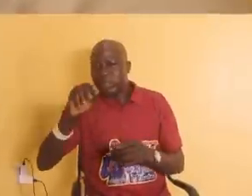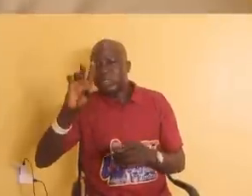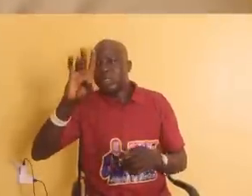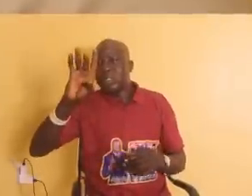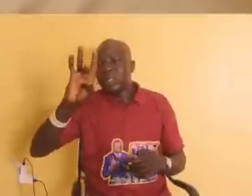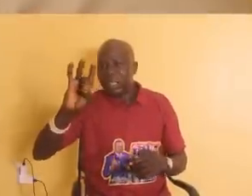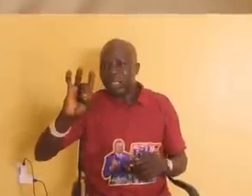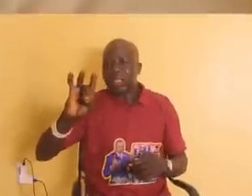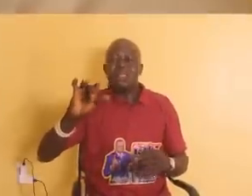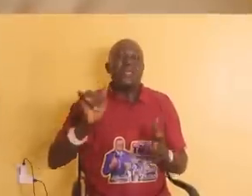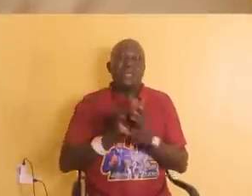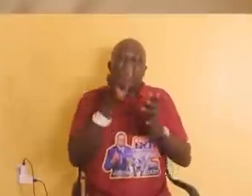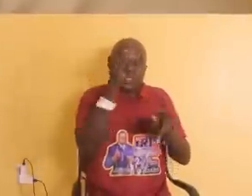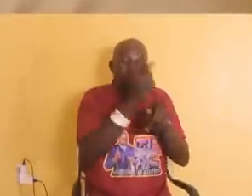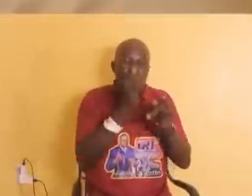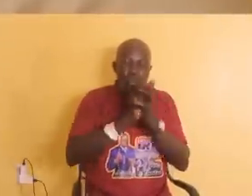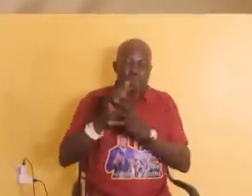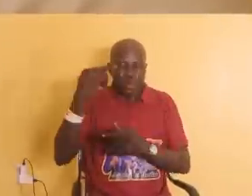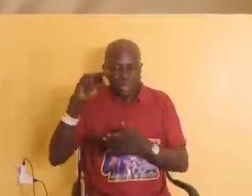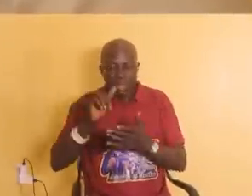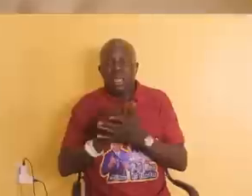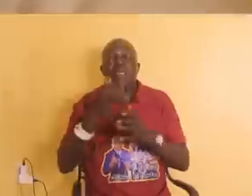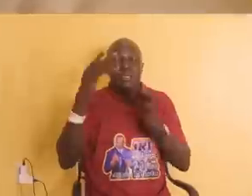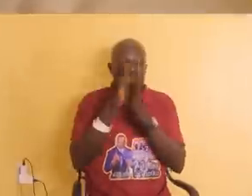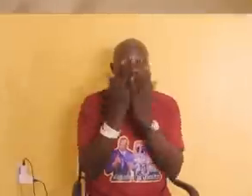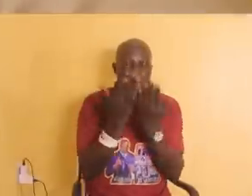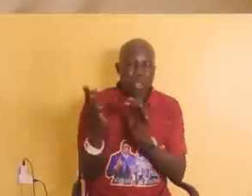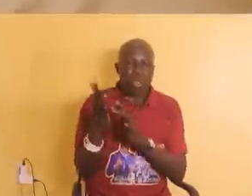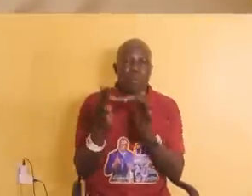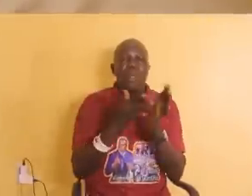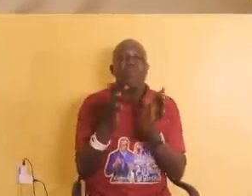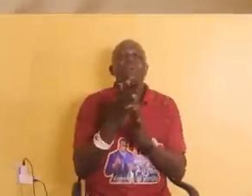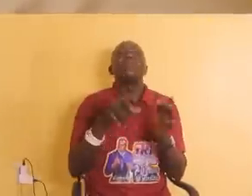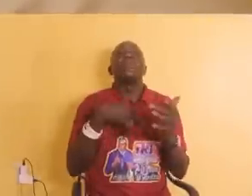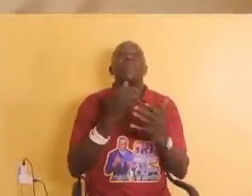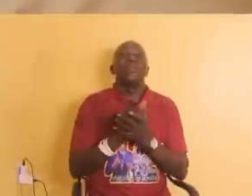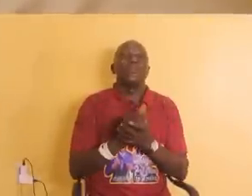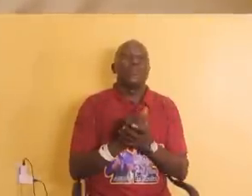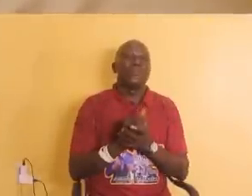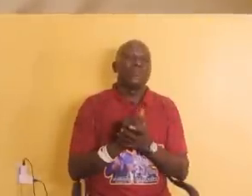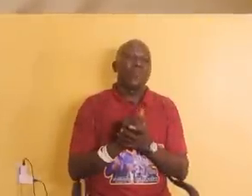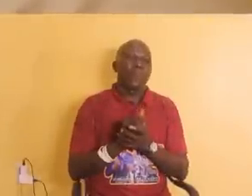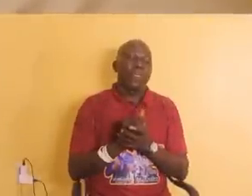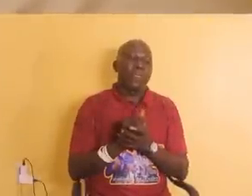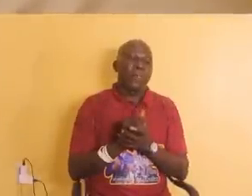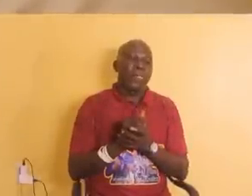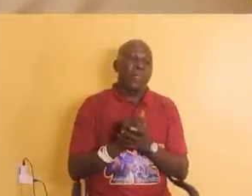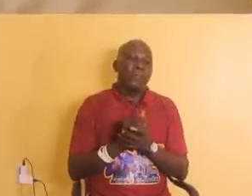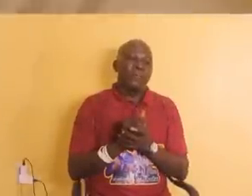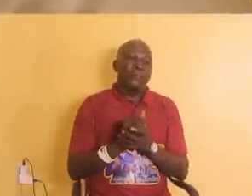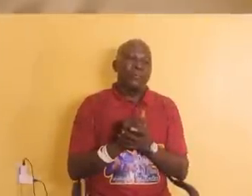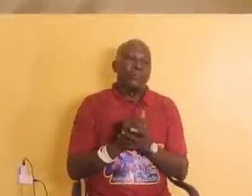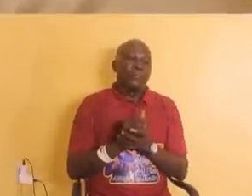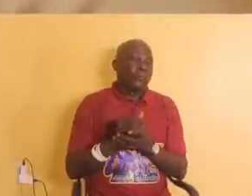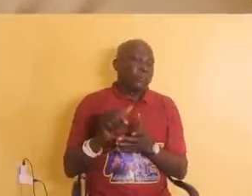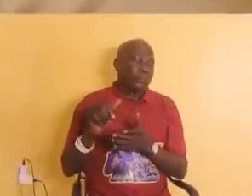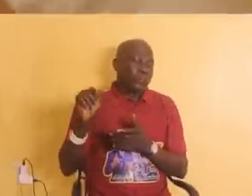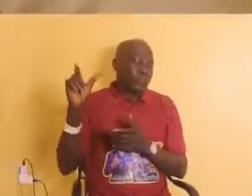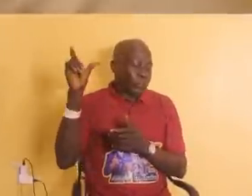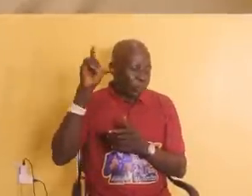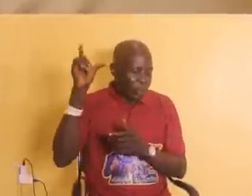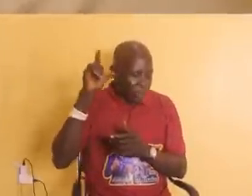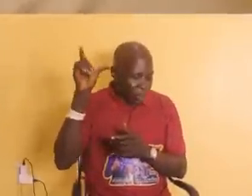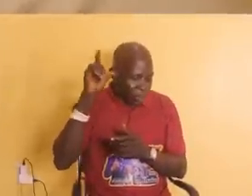Just a verse. Na la ye wo. That will read. E ba be si Bible. Let's open the Bible. What does it say? Emi si so kale wa lati gba won lowo awon ara Egypt.